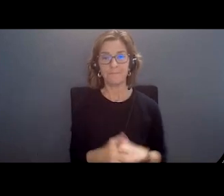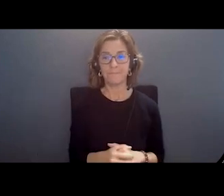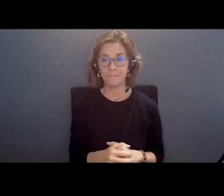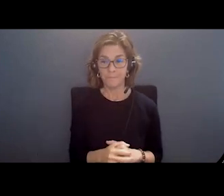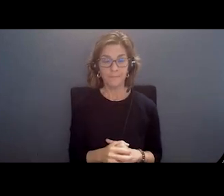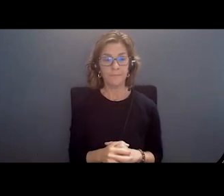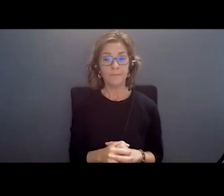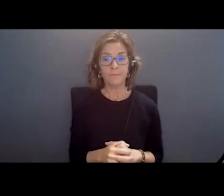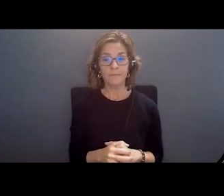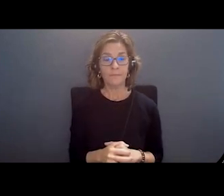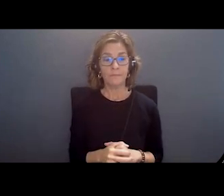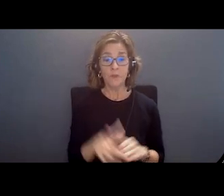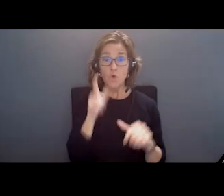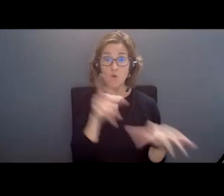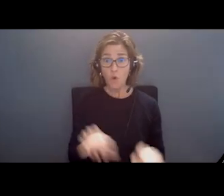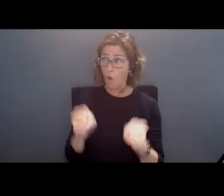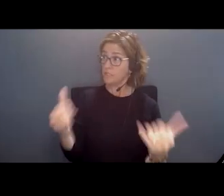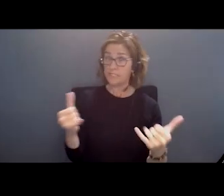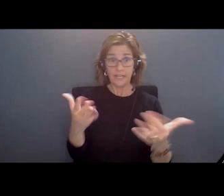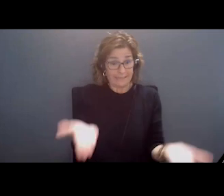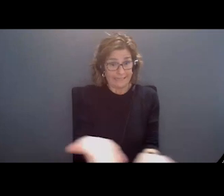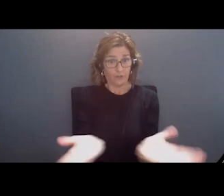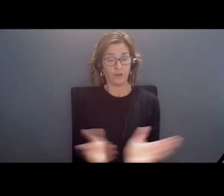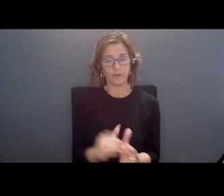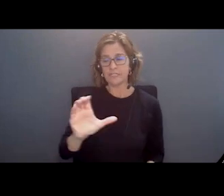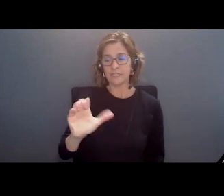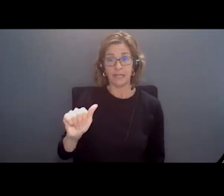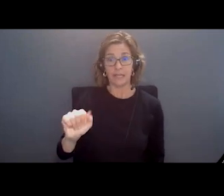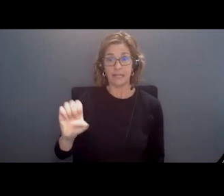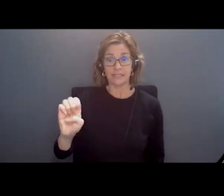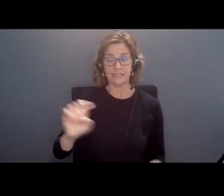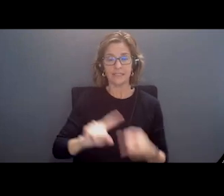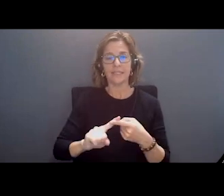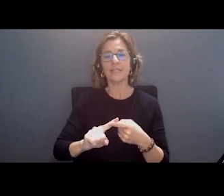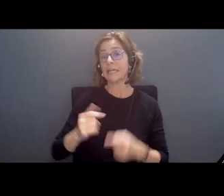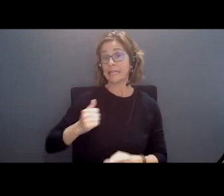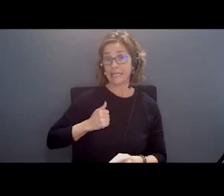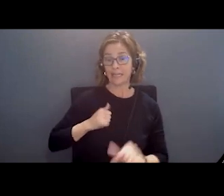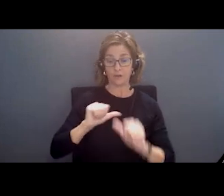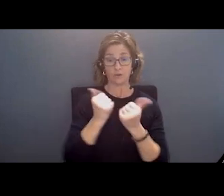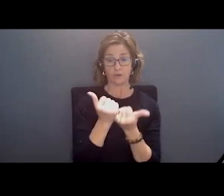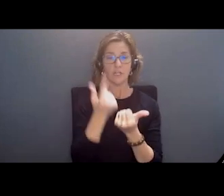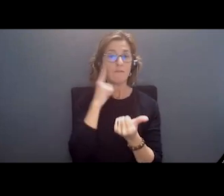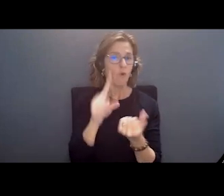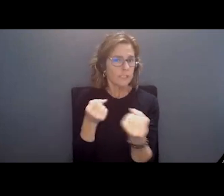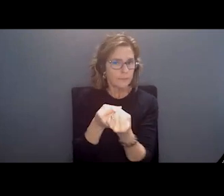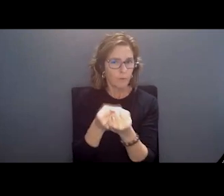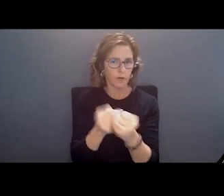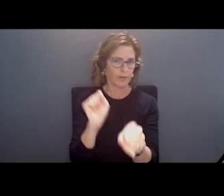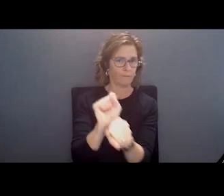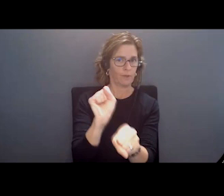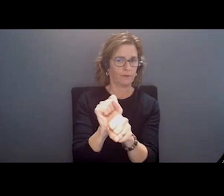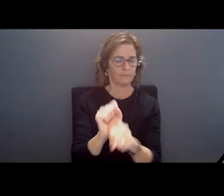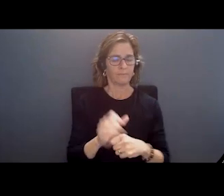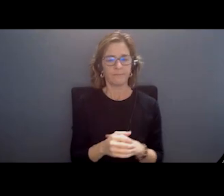This event is hosted by CASE, the Canadian Association for Supported Employment. CASE is a national network